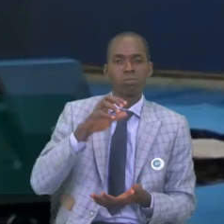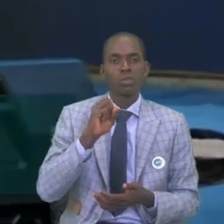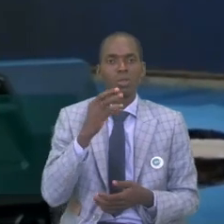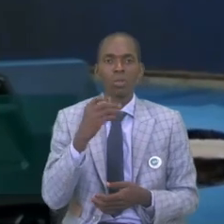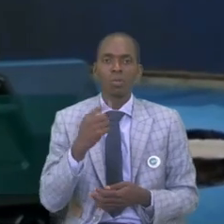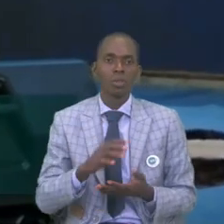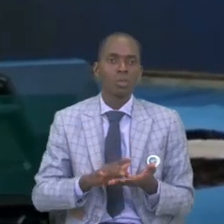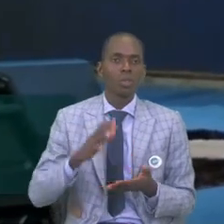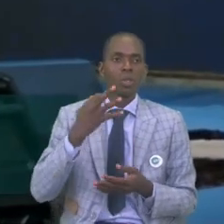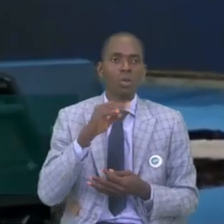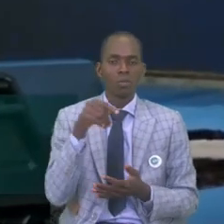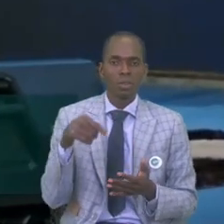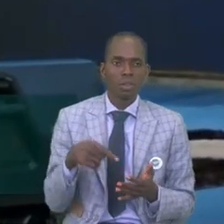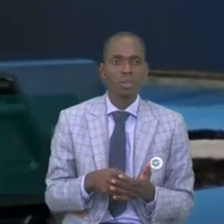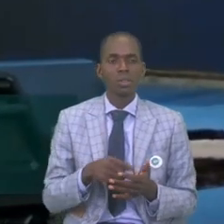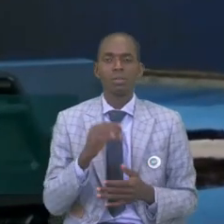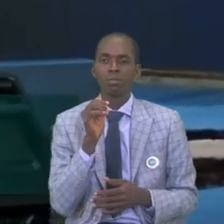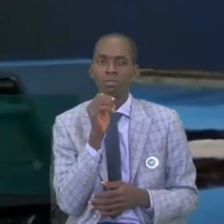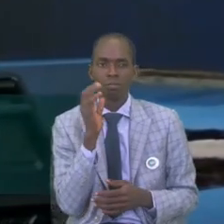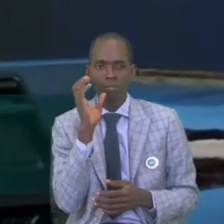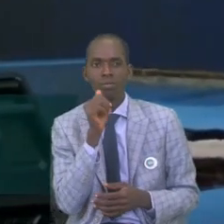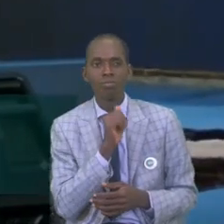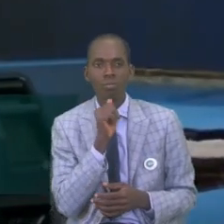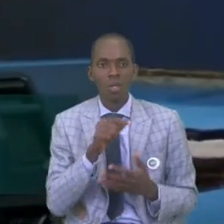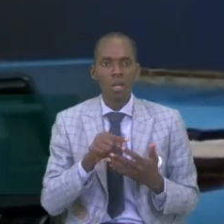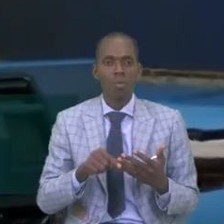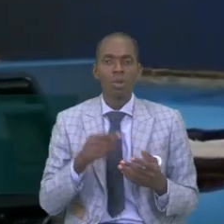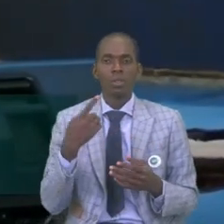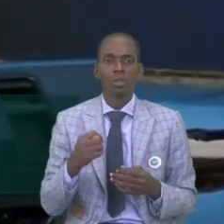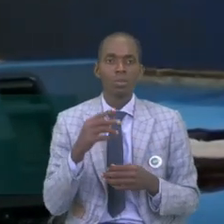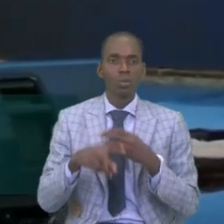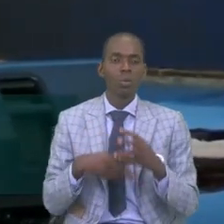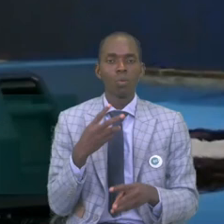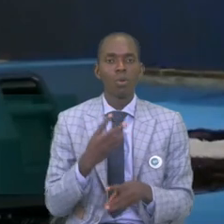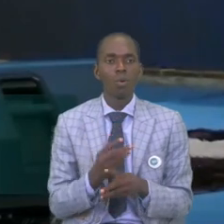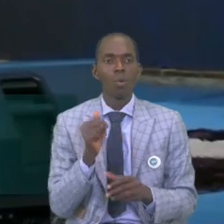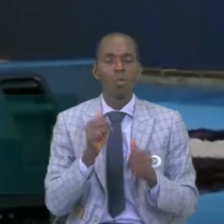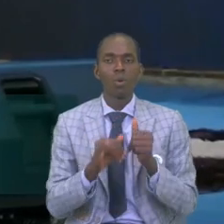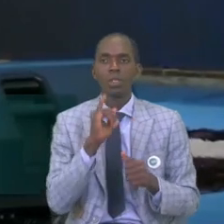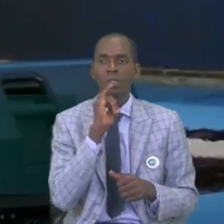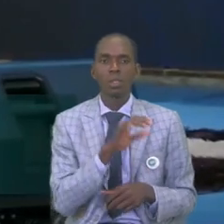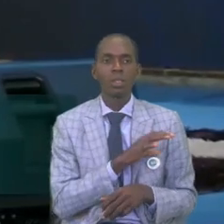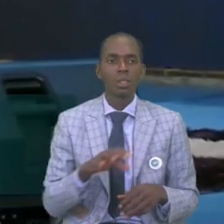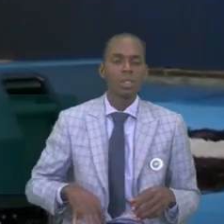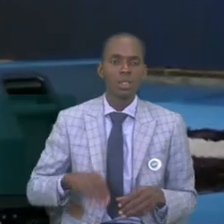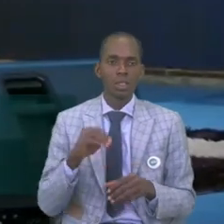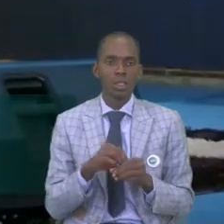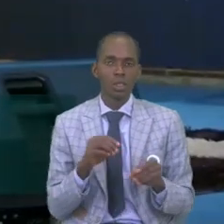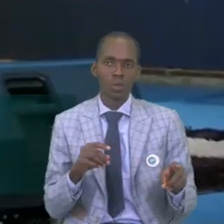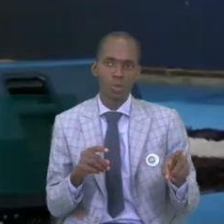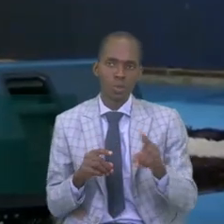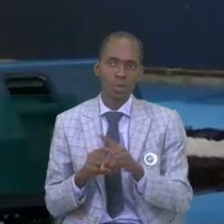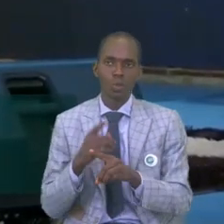glory of this mystery among the Gentiles, which is Christ in you,